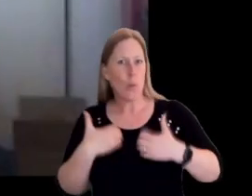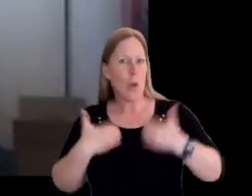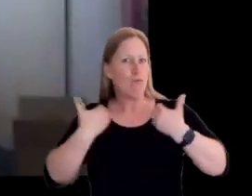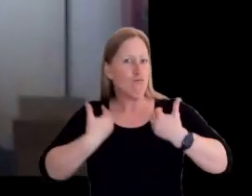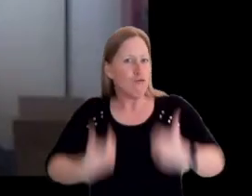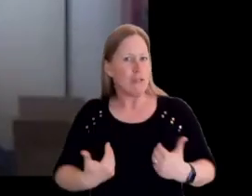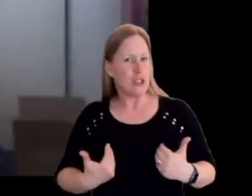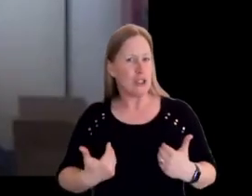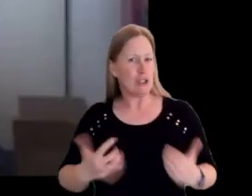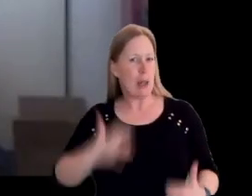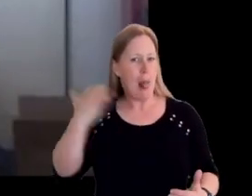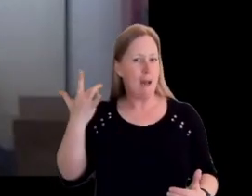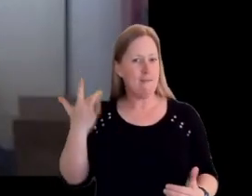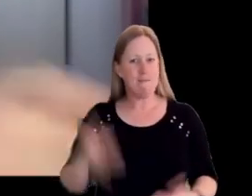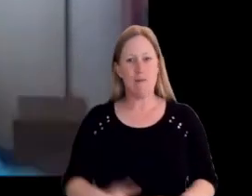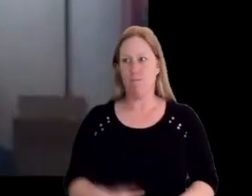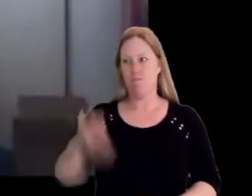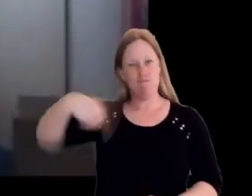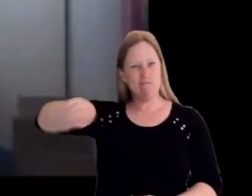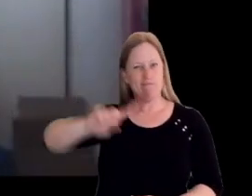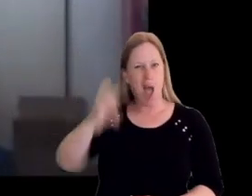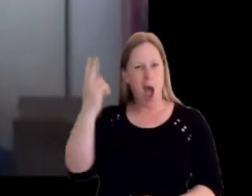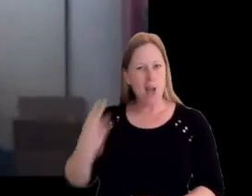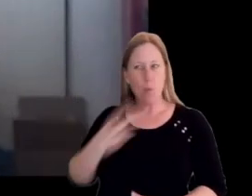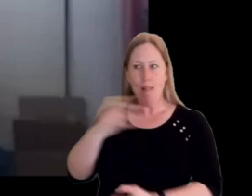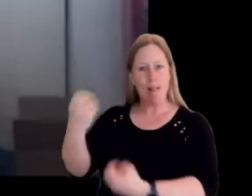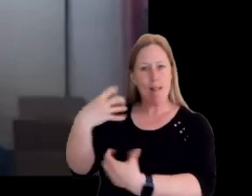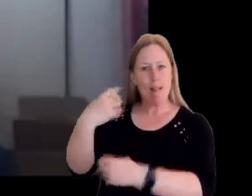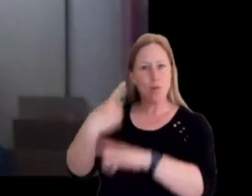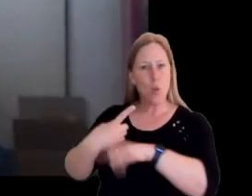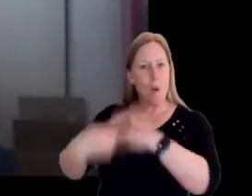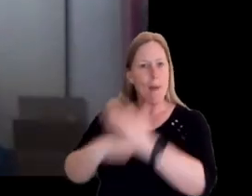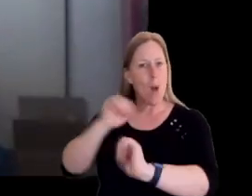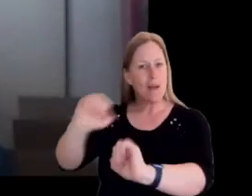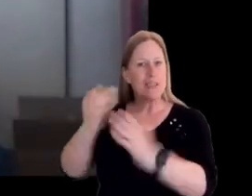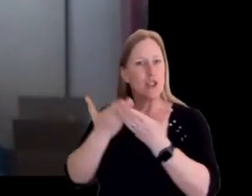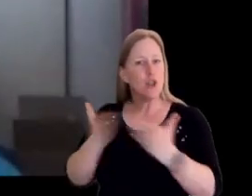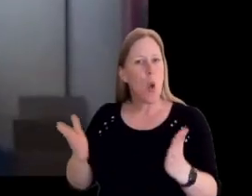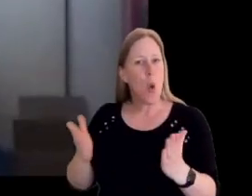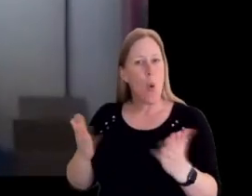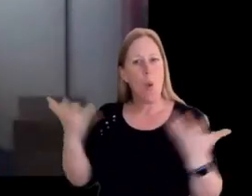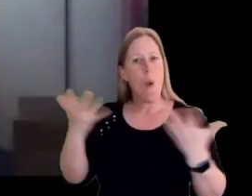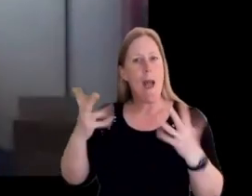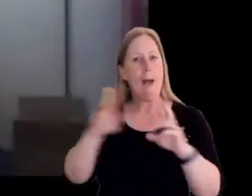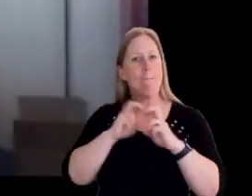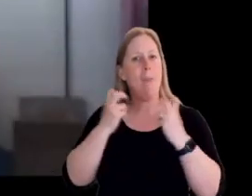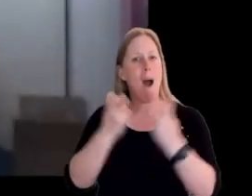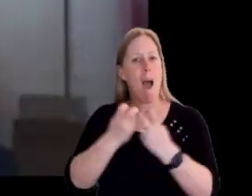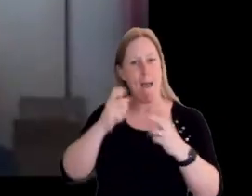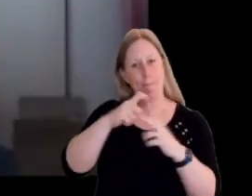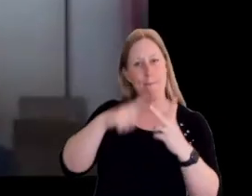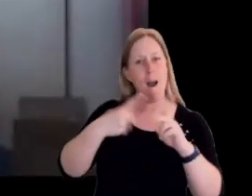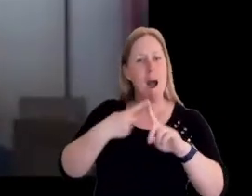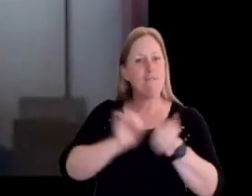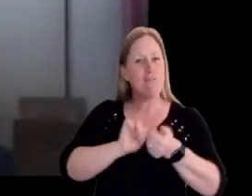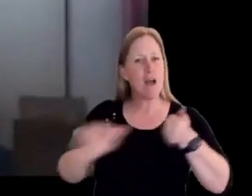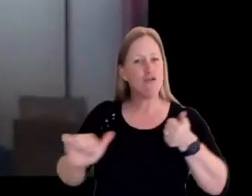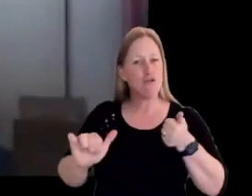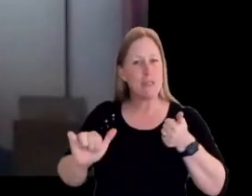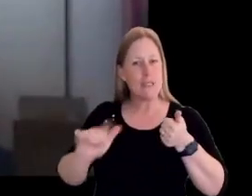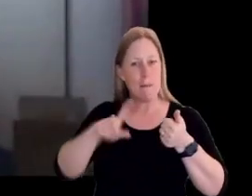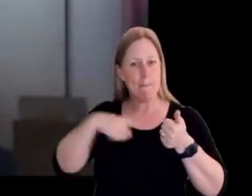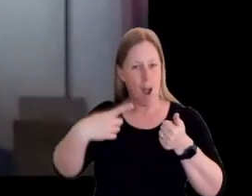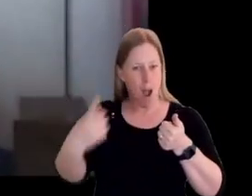life. These artists are also going to tell us about their exciting show, which is happening at the Pie Factory in Margate as part of POW